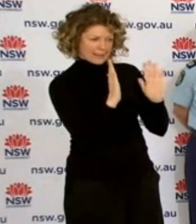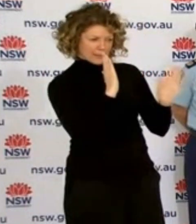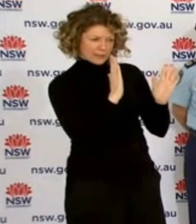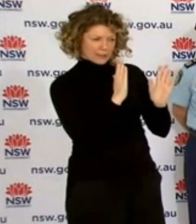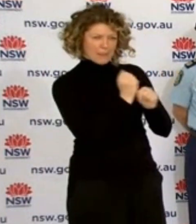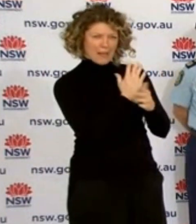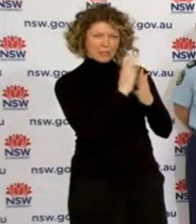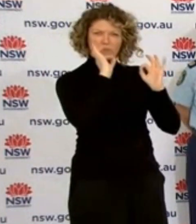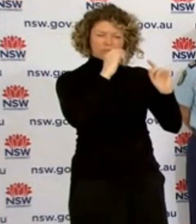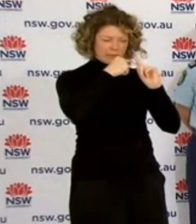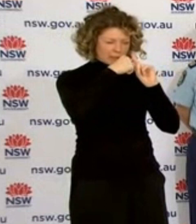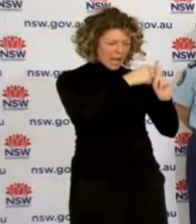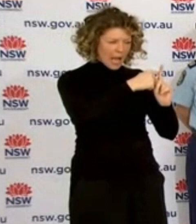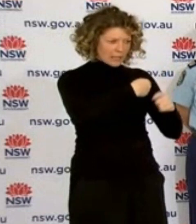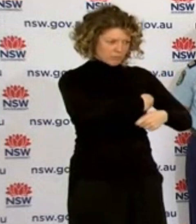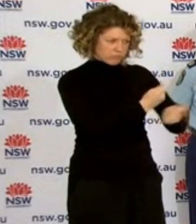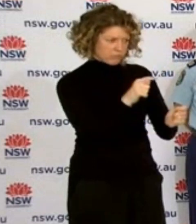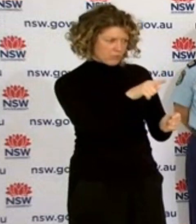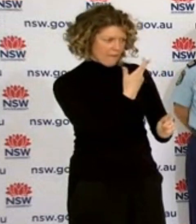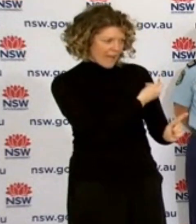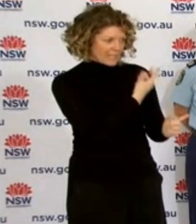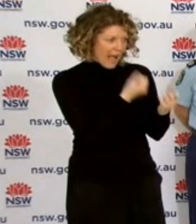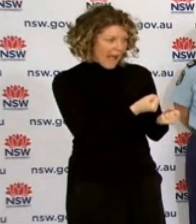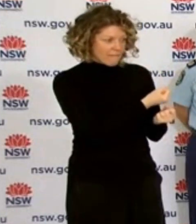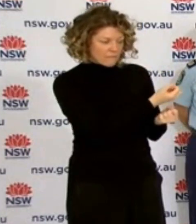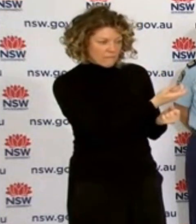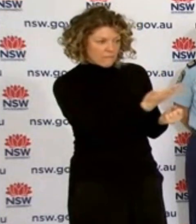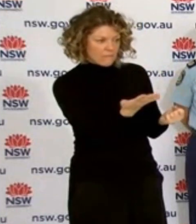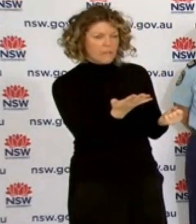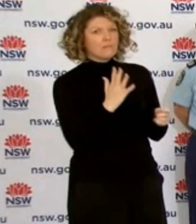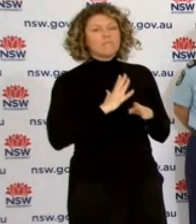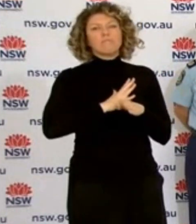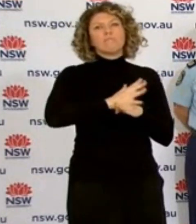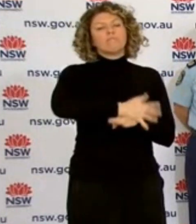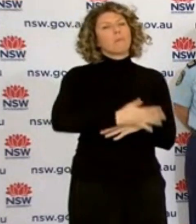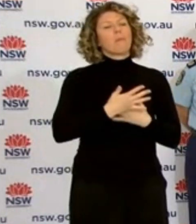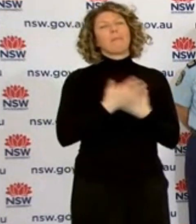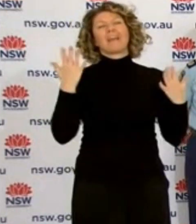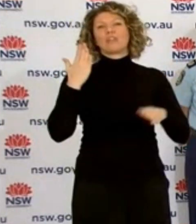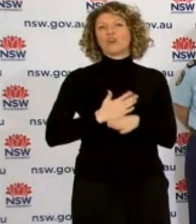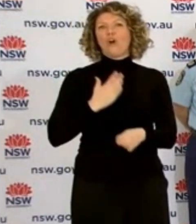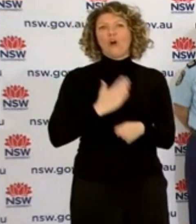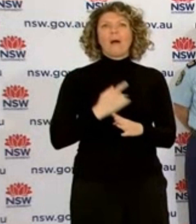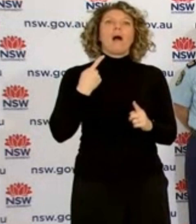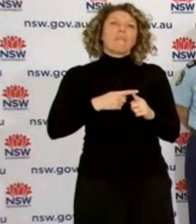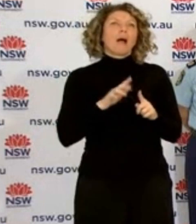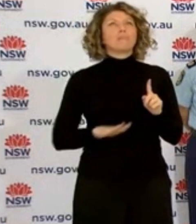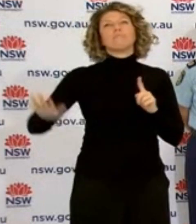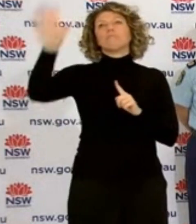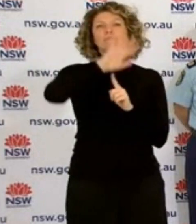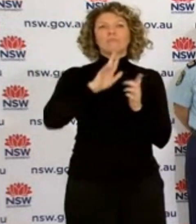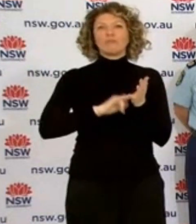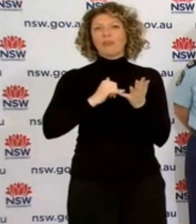targeted to those local government areas over the next 2 weeks. And that is a mammoth effort on top of the already existing